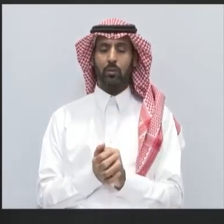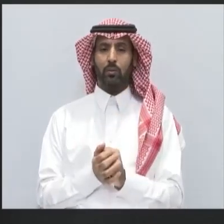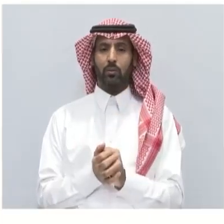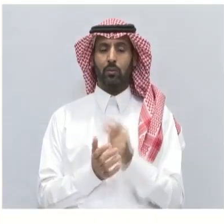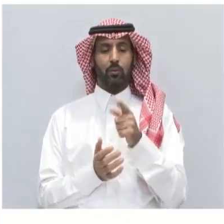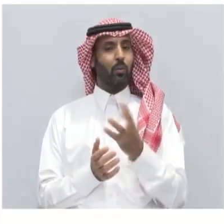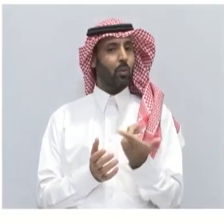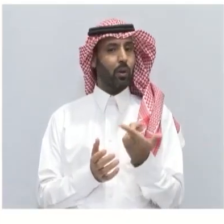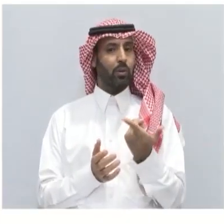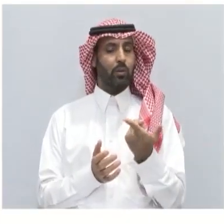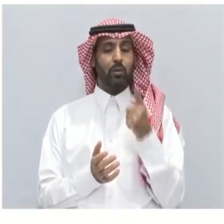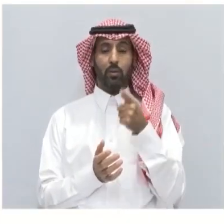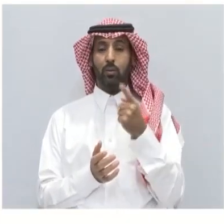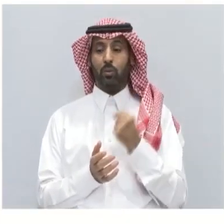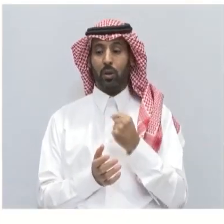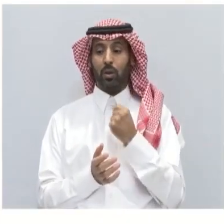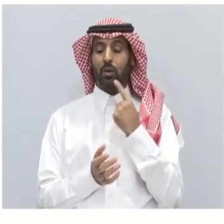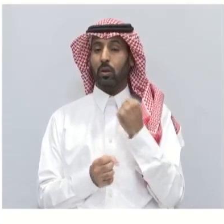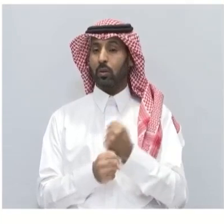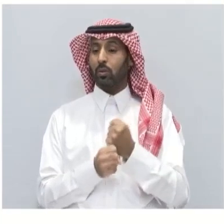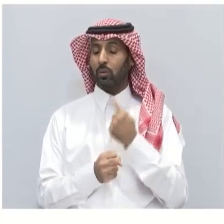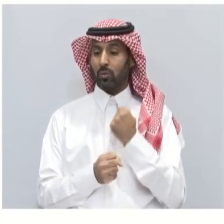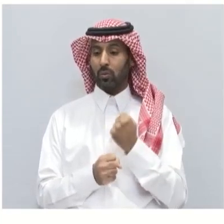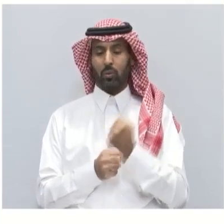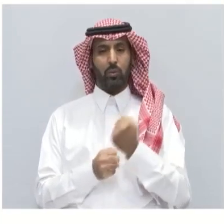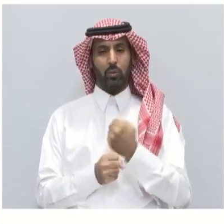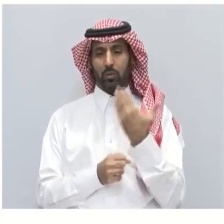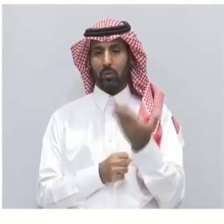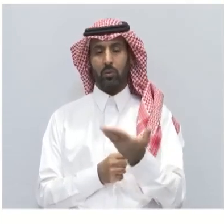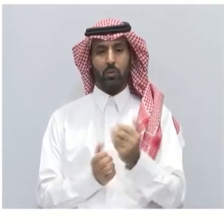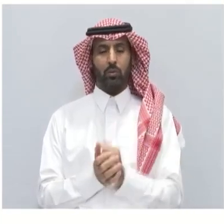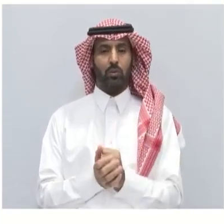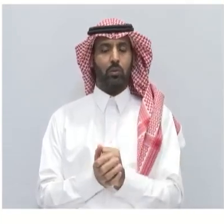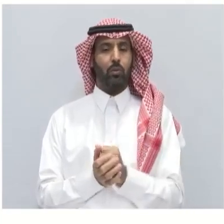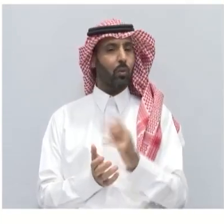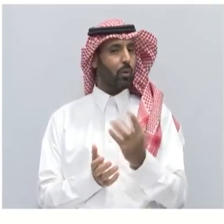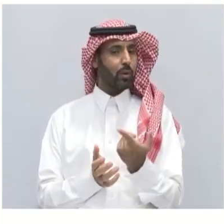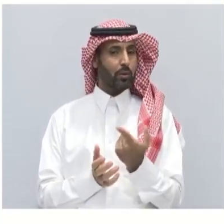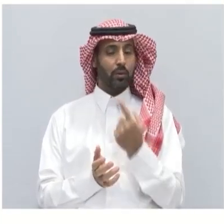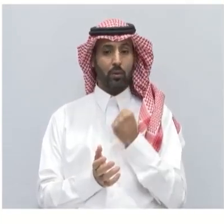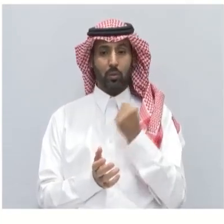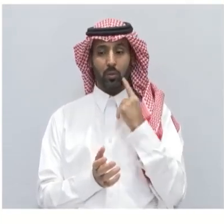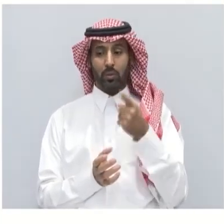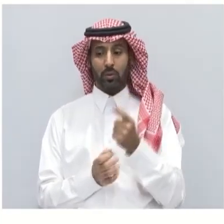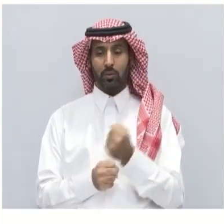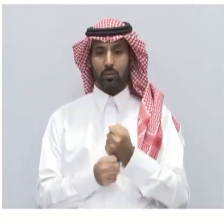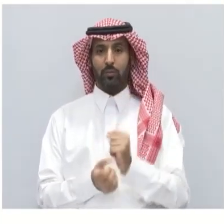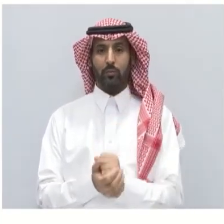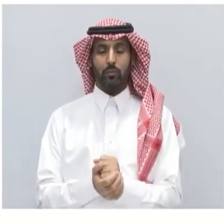born? What you like to do? What? Very good. Do you like to